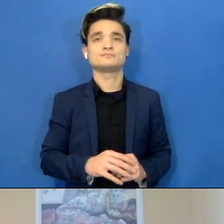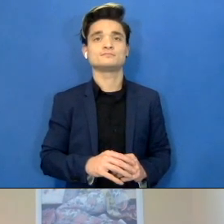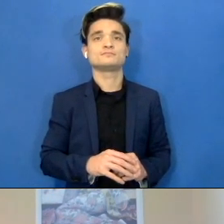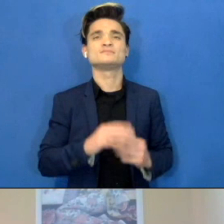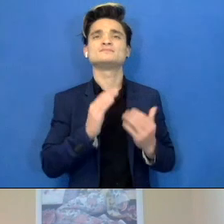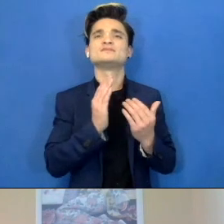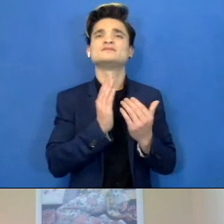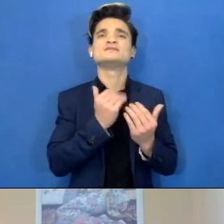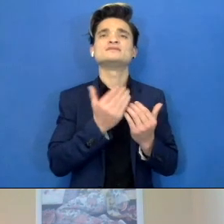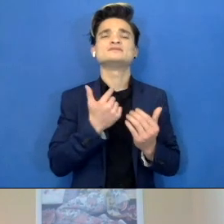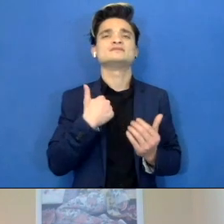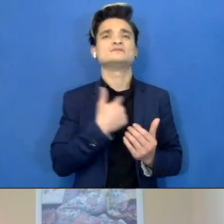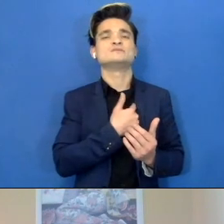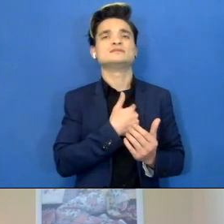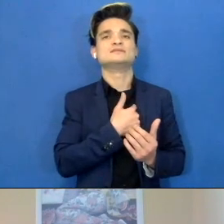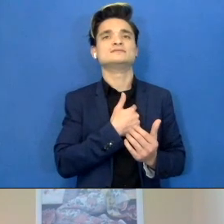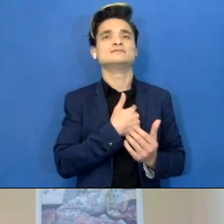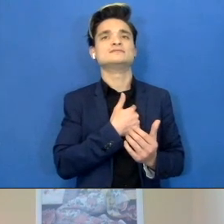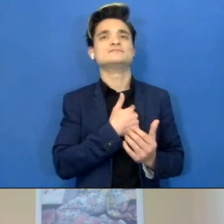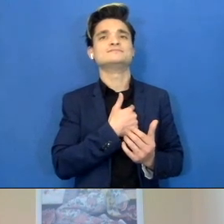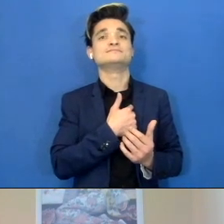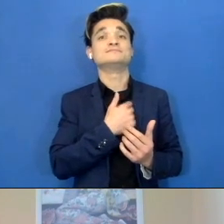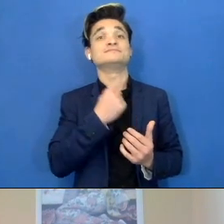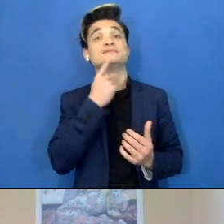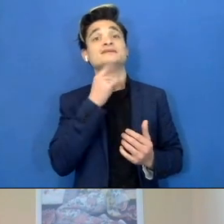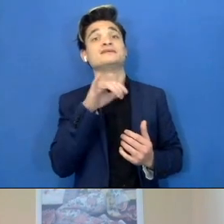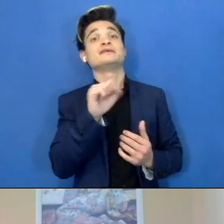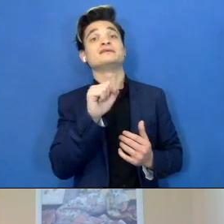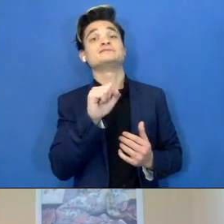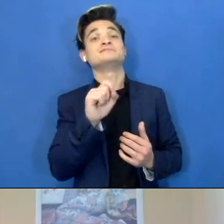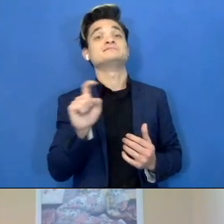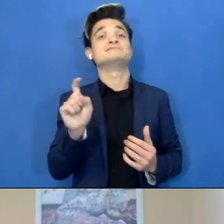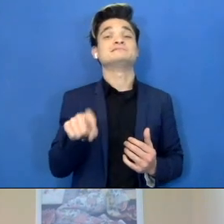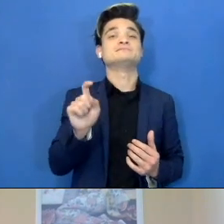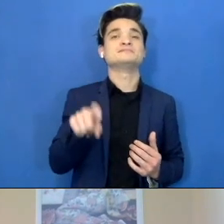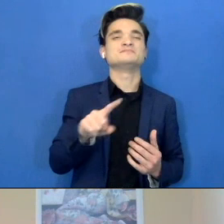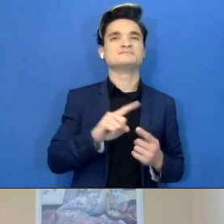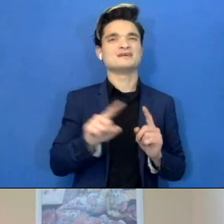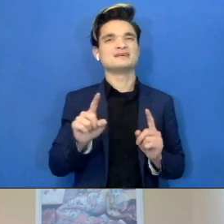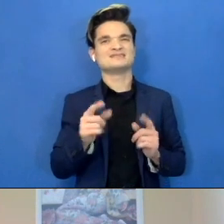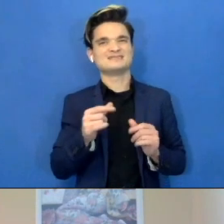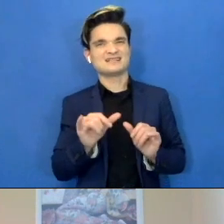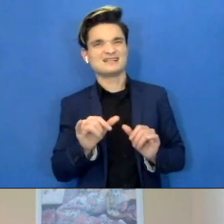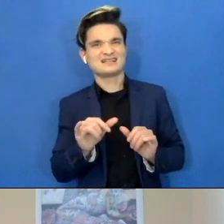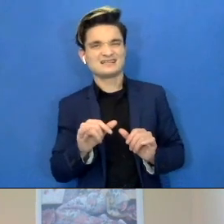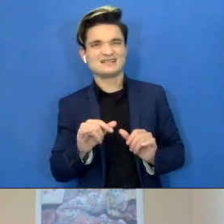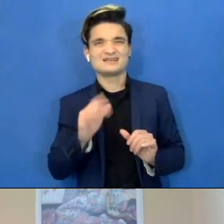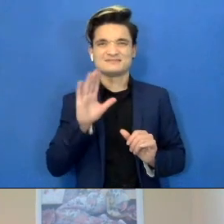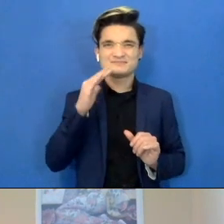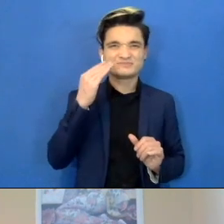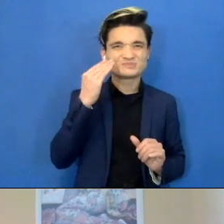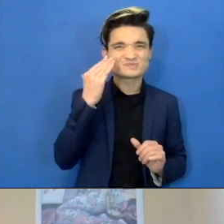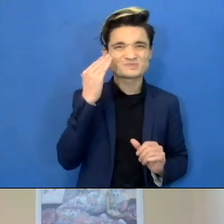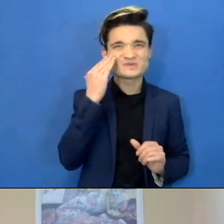have to say yes to everything, and I do think we need to start knowing that what that means and the